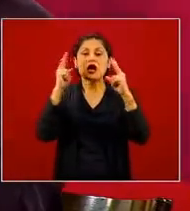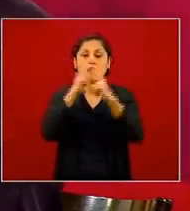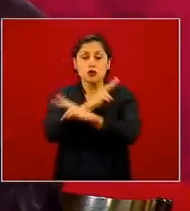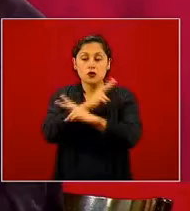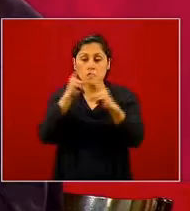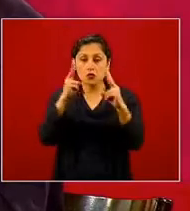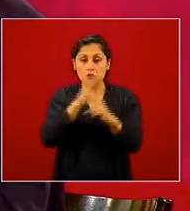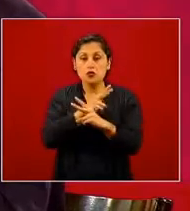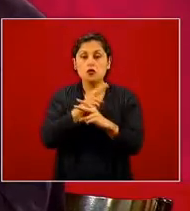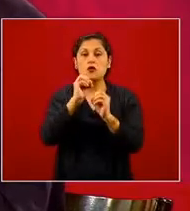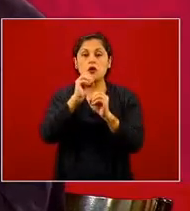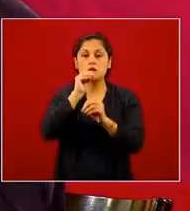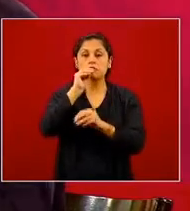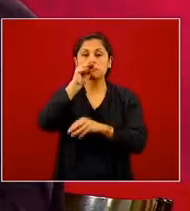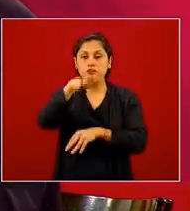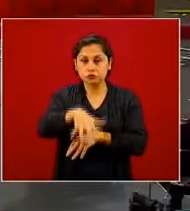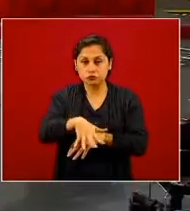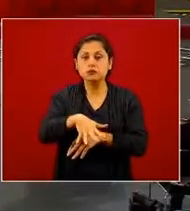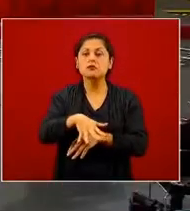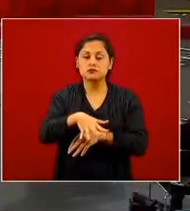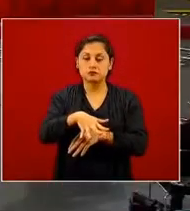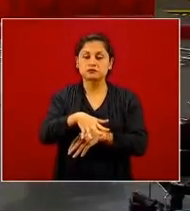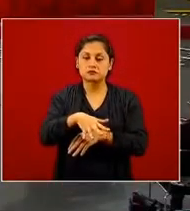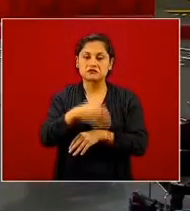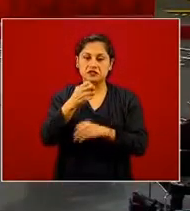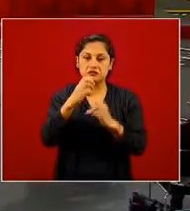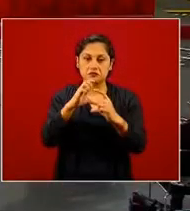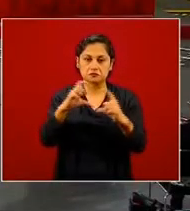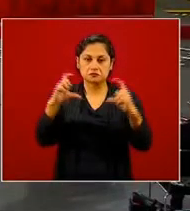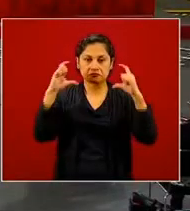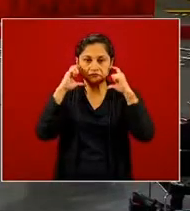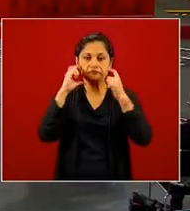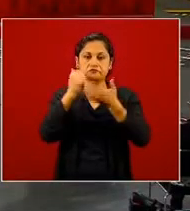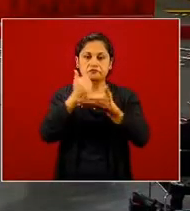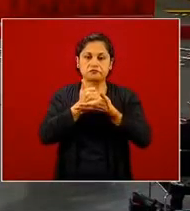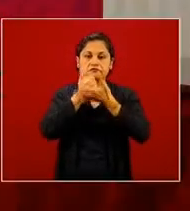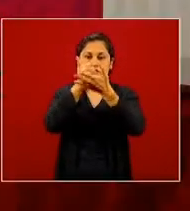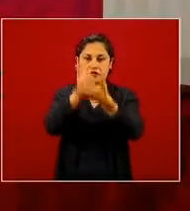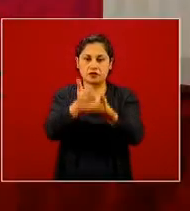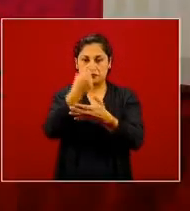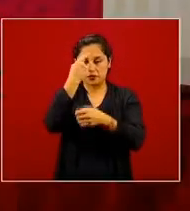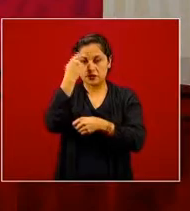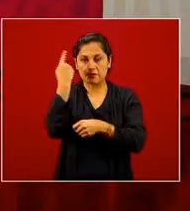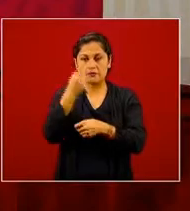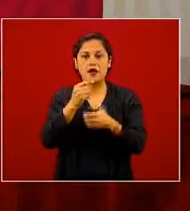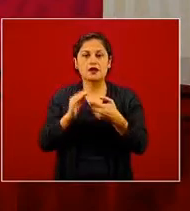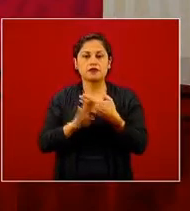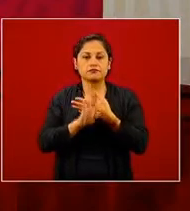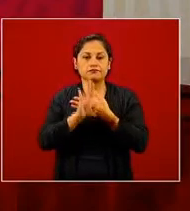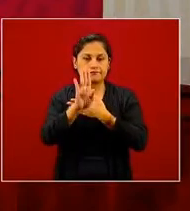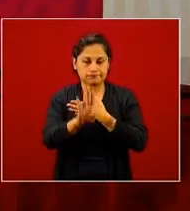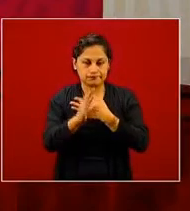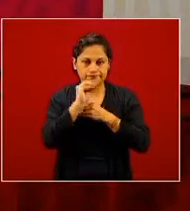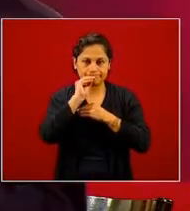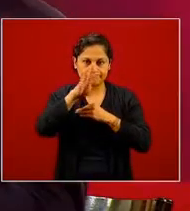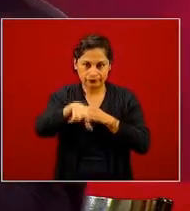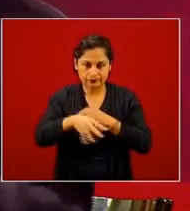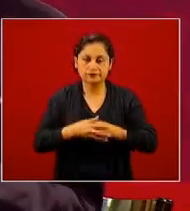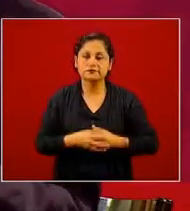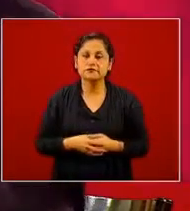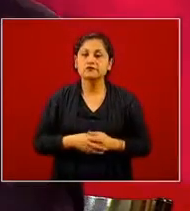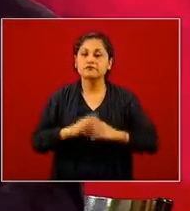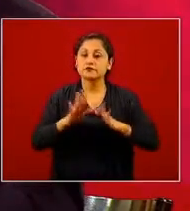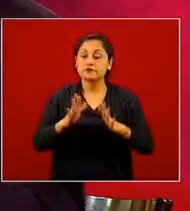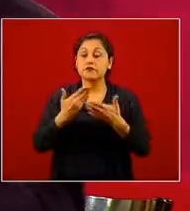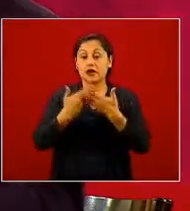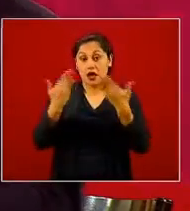to keep some of the elements, some germs that